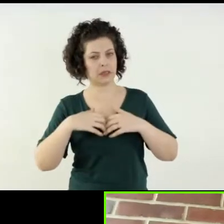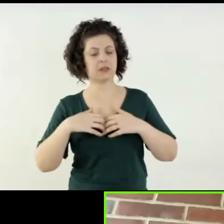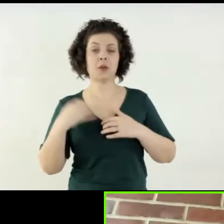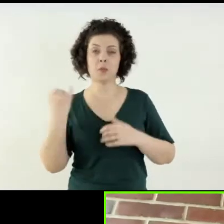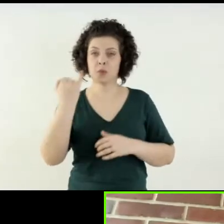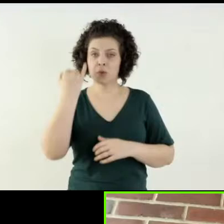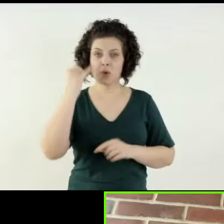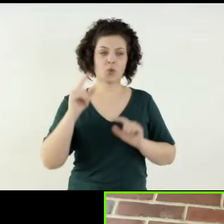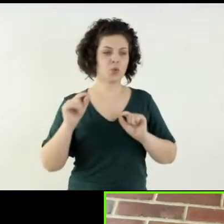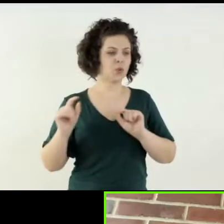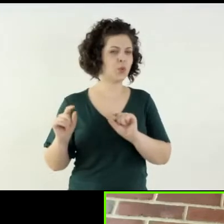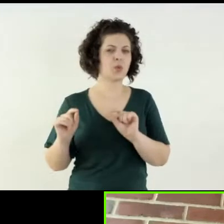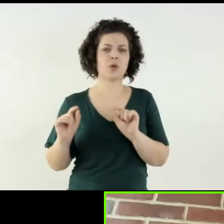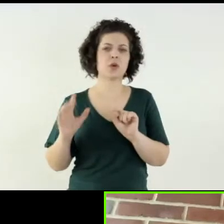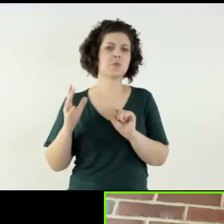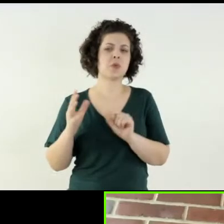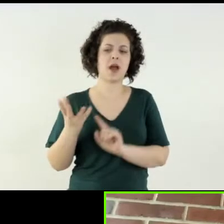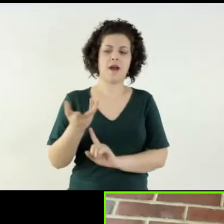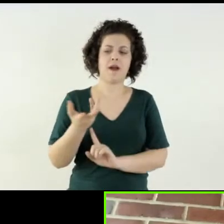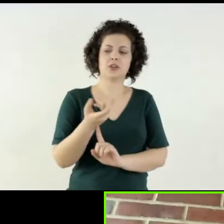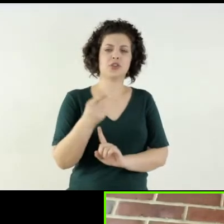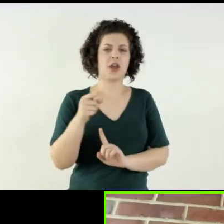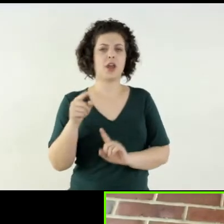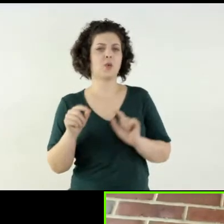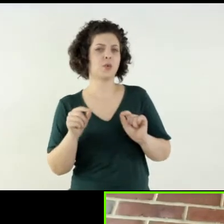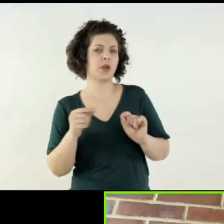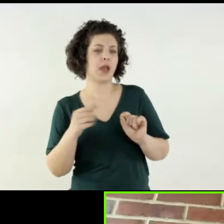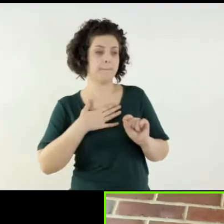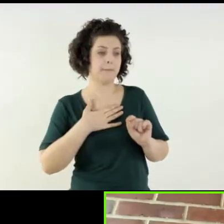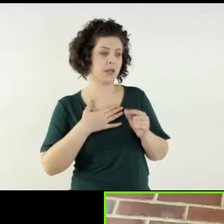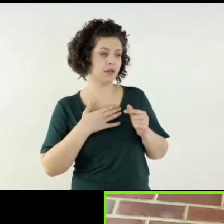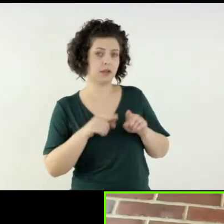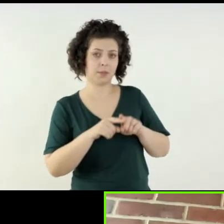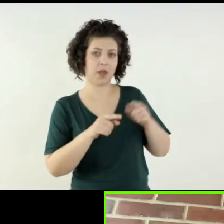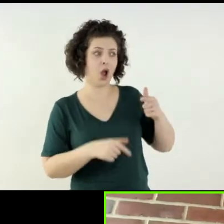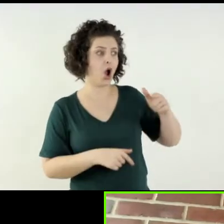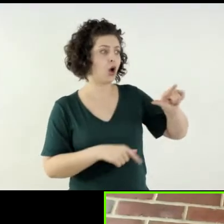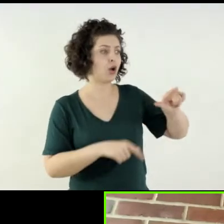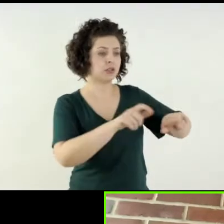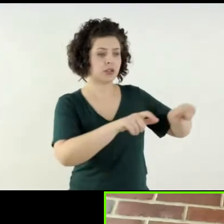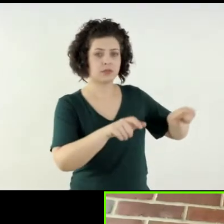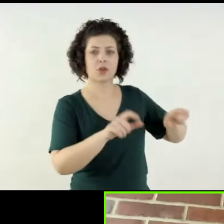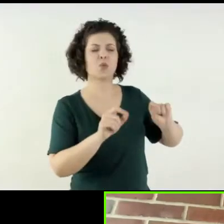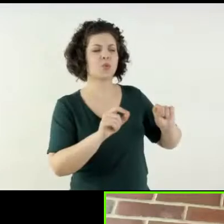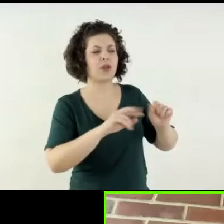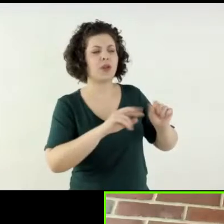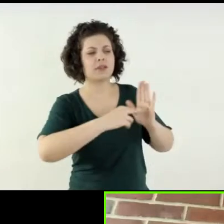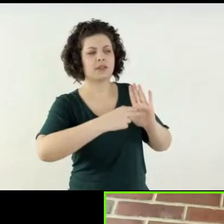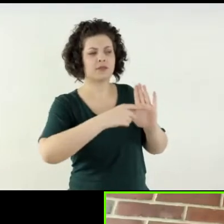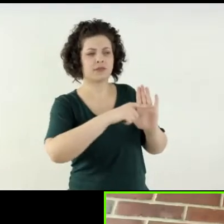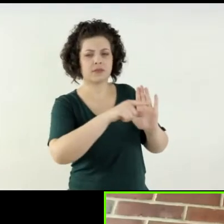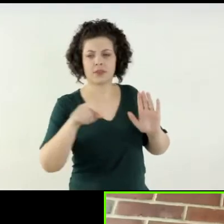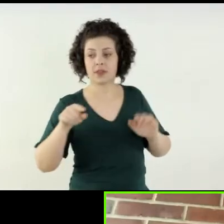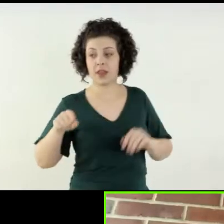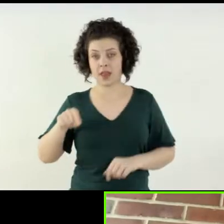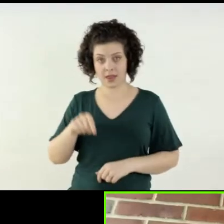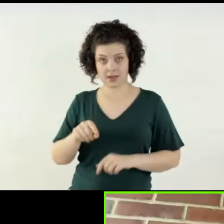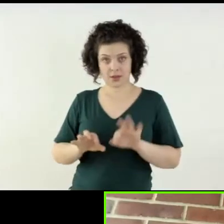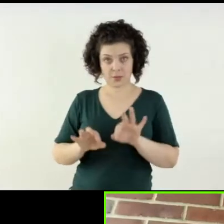artwork and other people's artwork. And that is a project that is, as an idea, is sort of forever